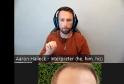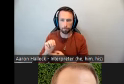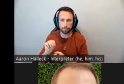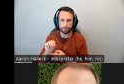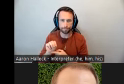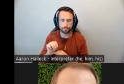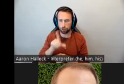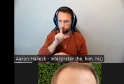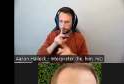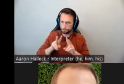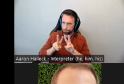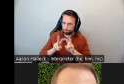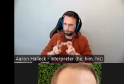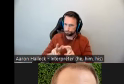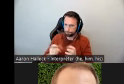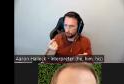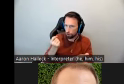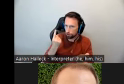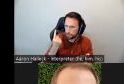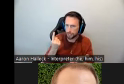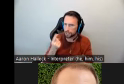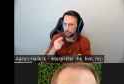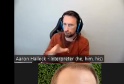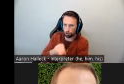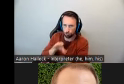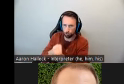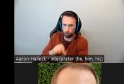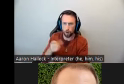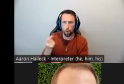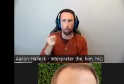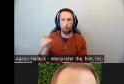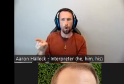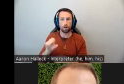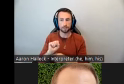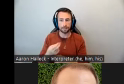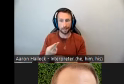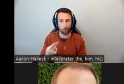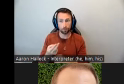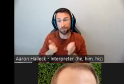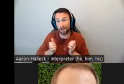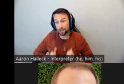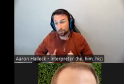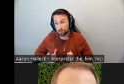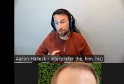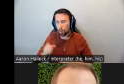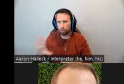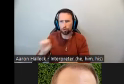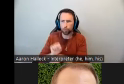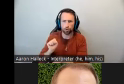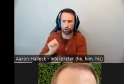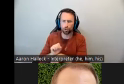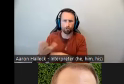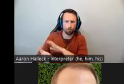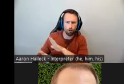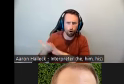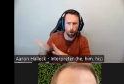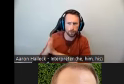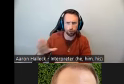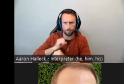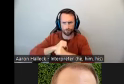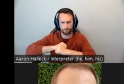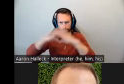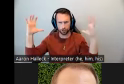learning what the stakeholder or the customer area does, understanding their operation, understanding their vision, really putting